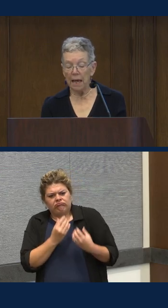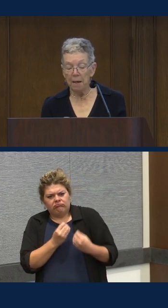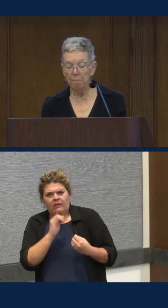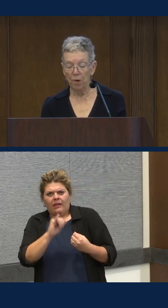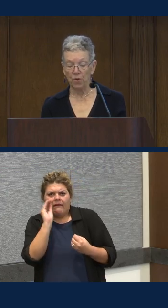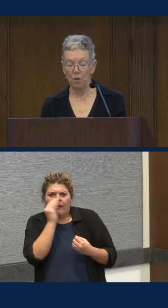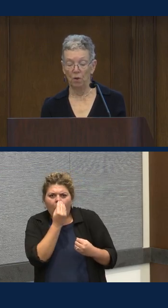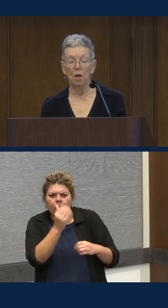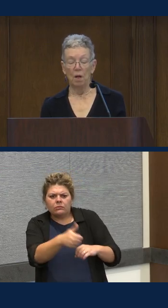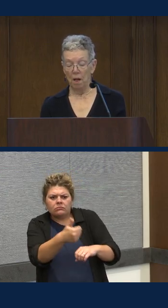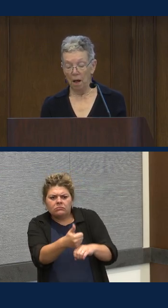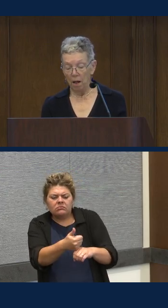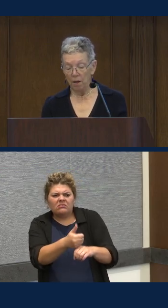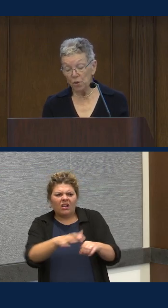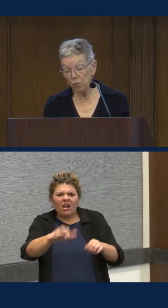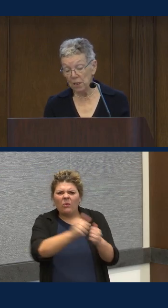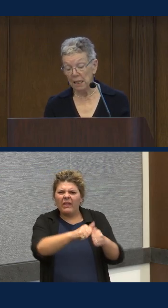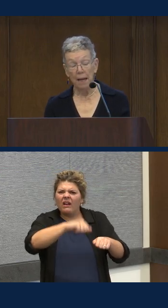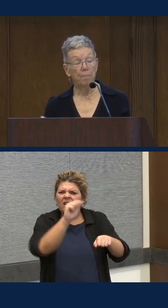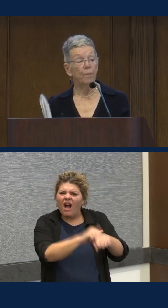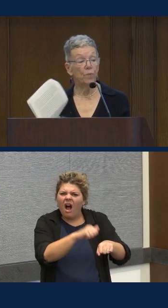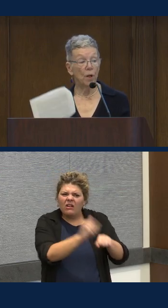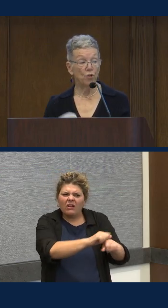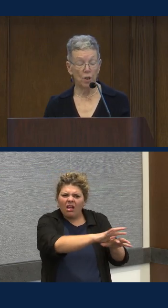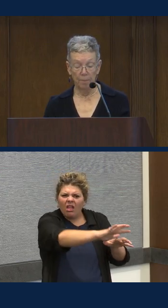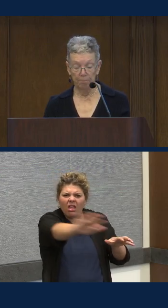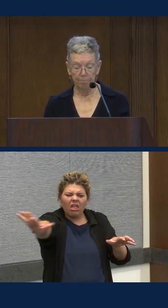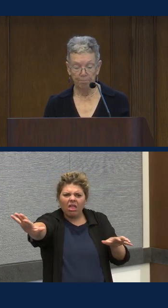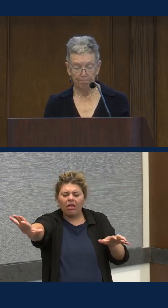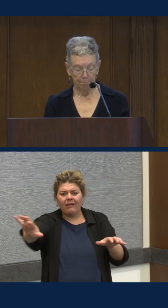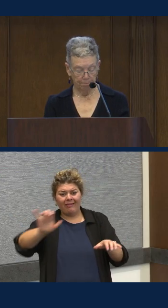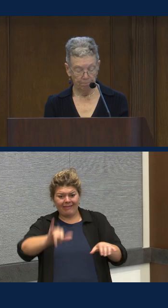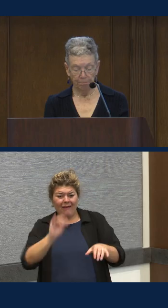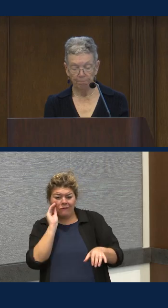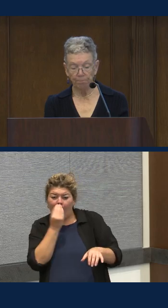concrete, impersonal streetscape touched him.